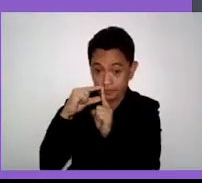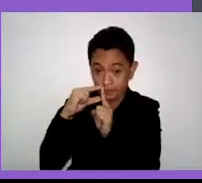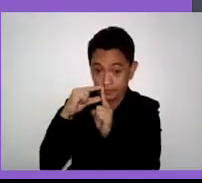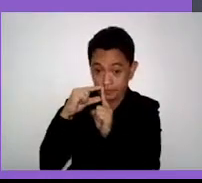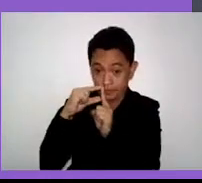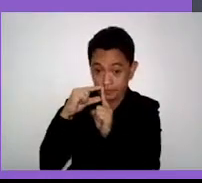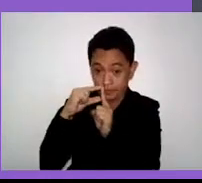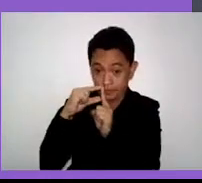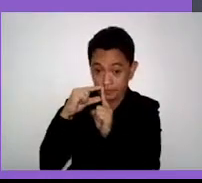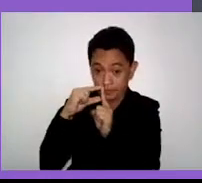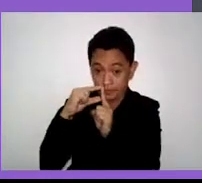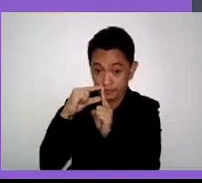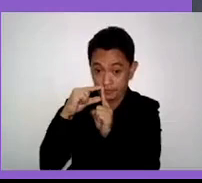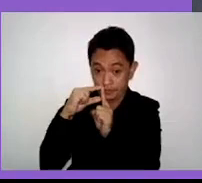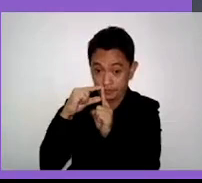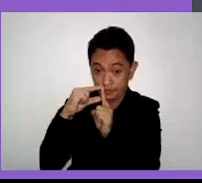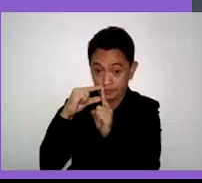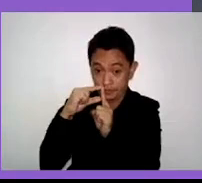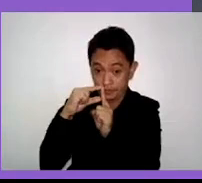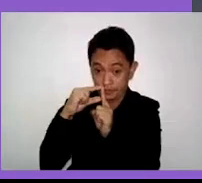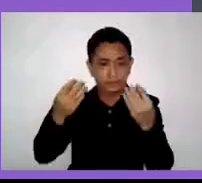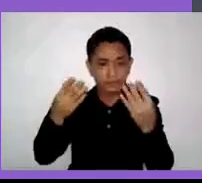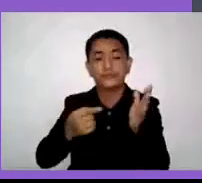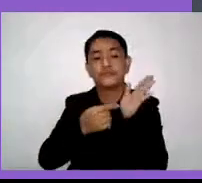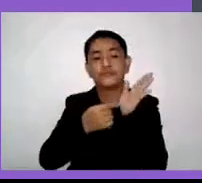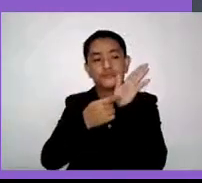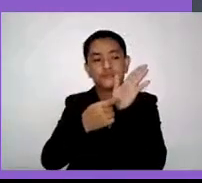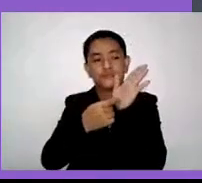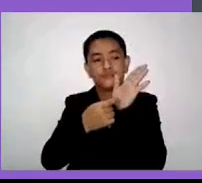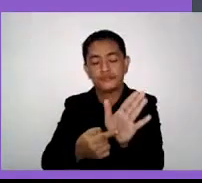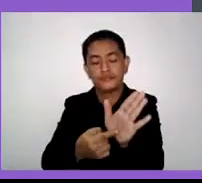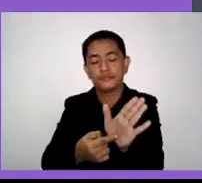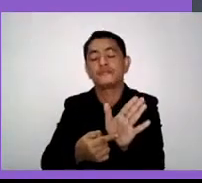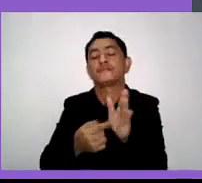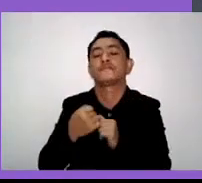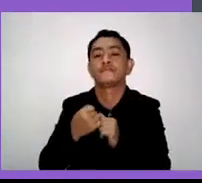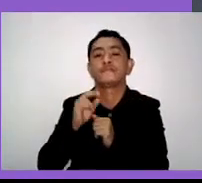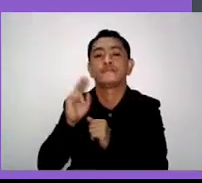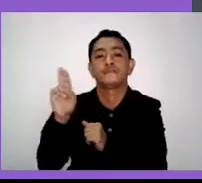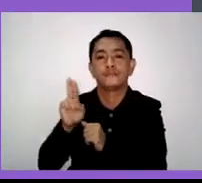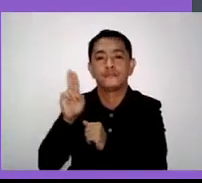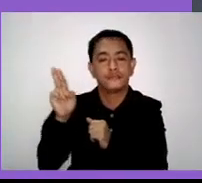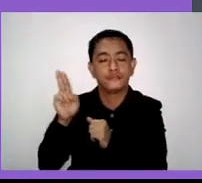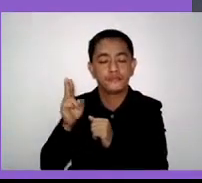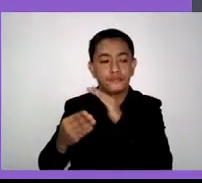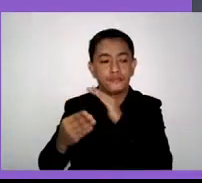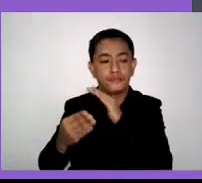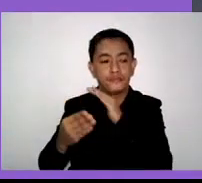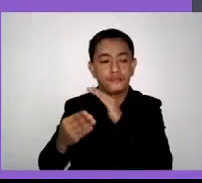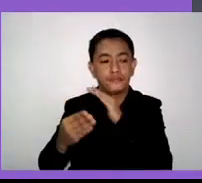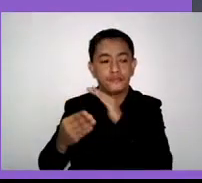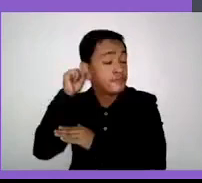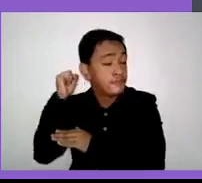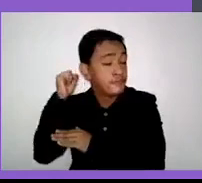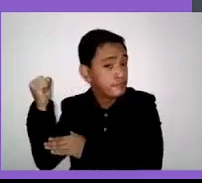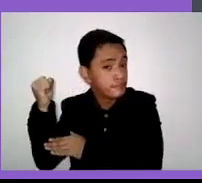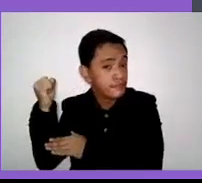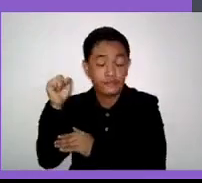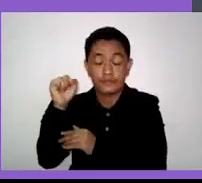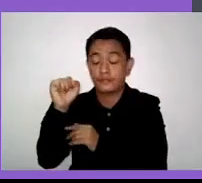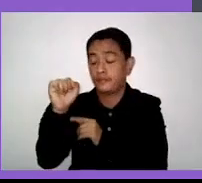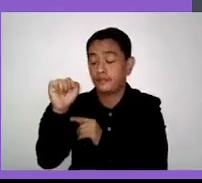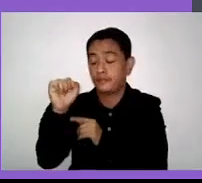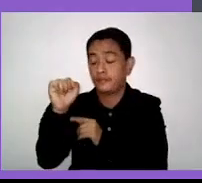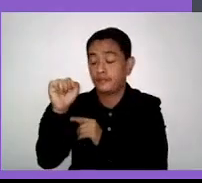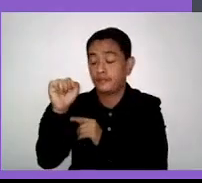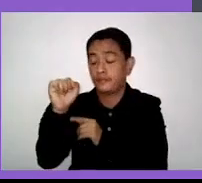one thing to represent the sounds of a word using the basic sounds of the alphabet. It is another when the corresponding